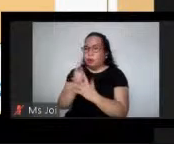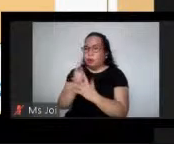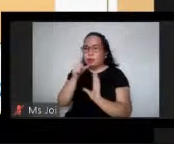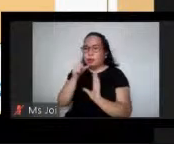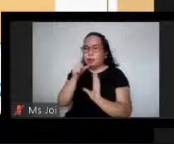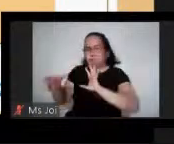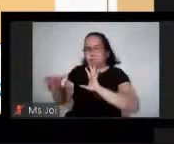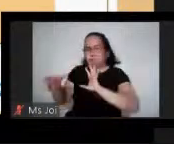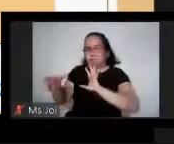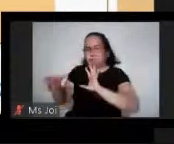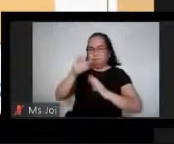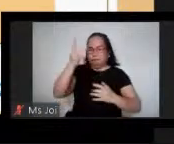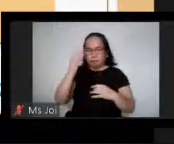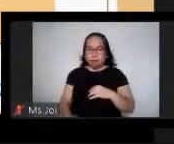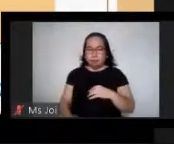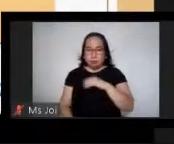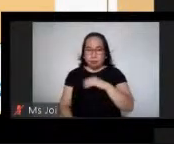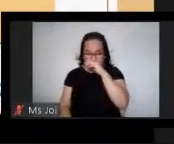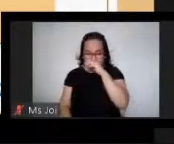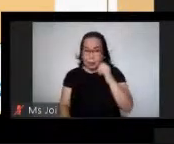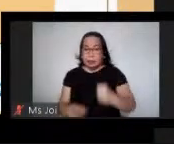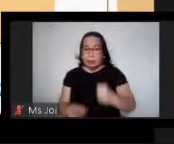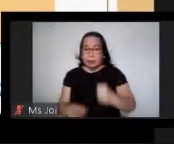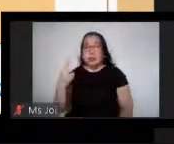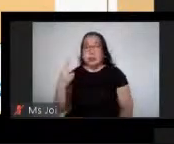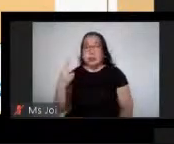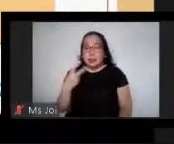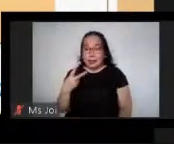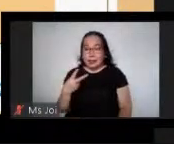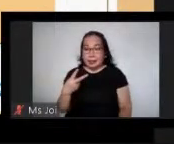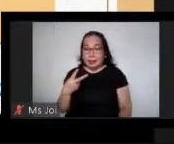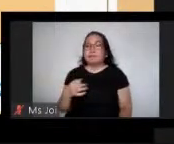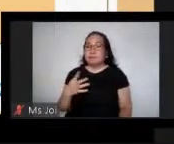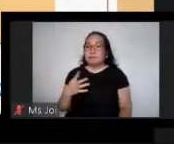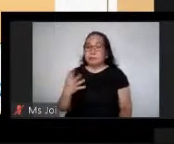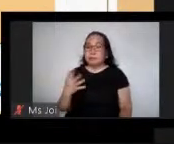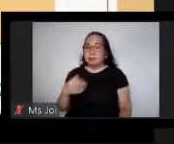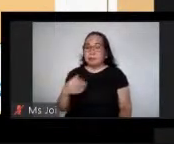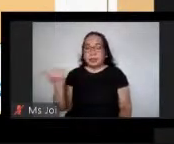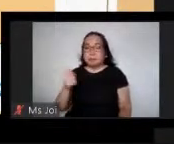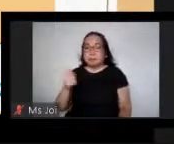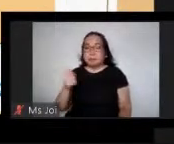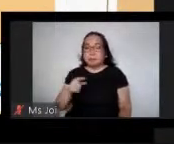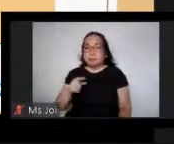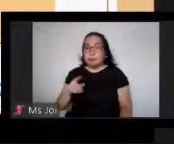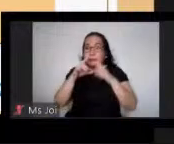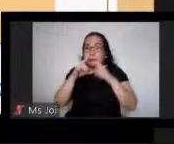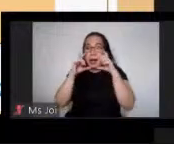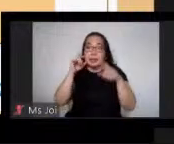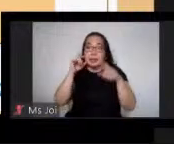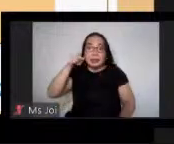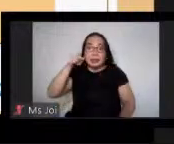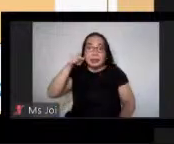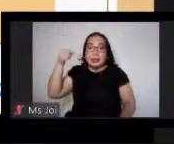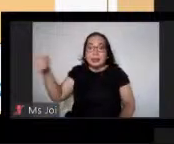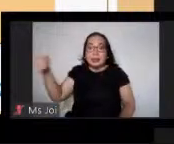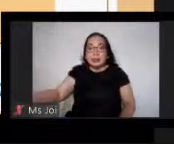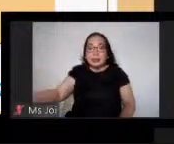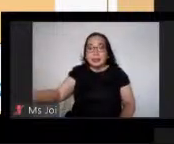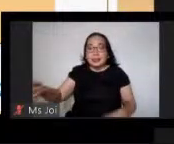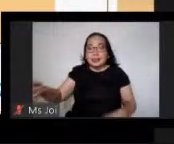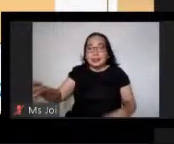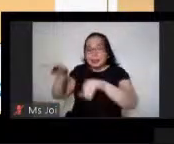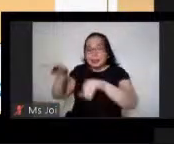the disease. Don't leave your mask within students or co-teachers. Put po nila yun at